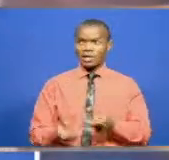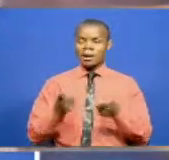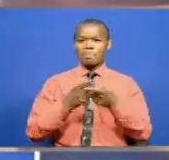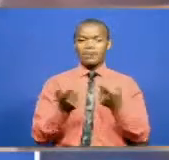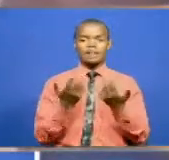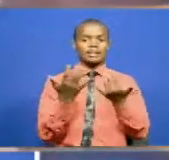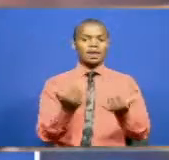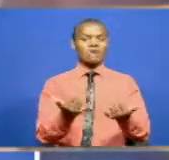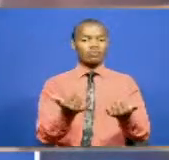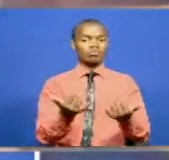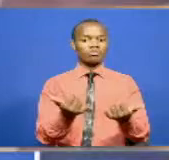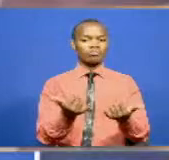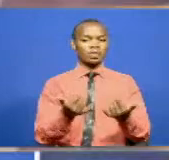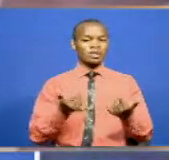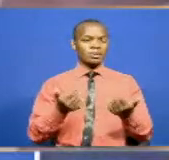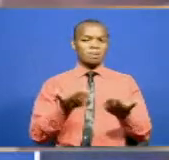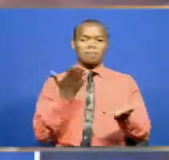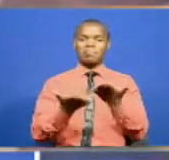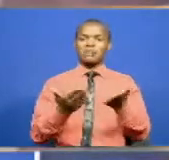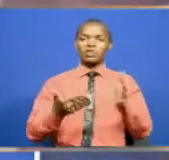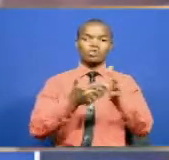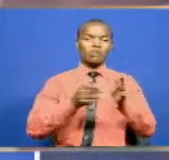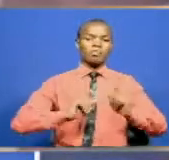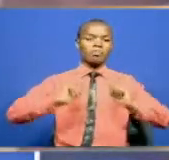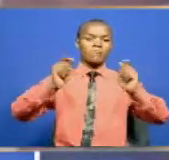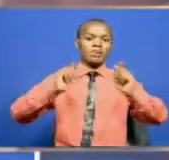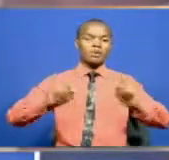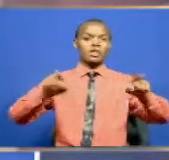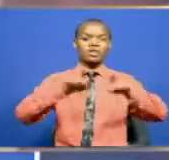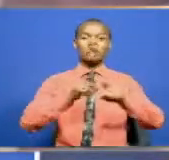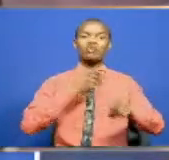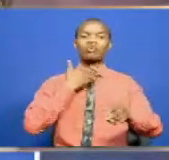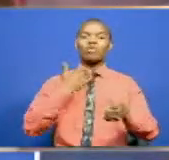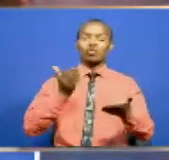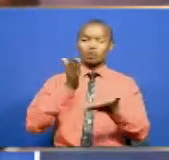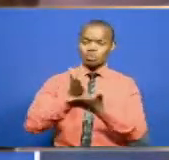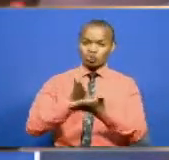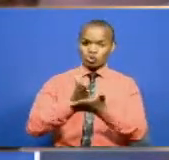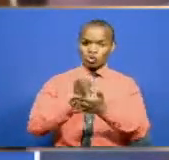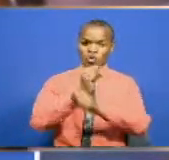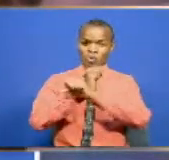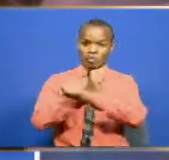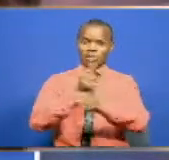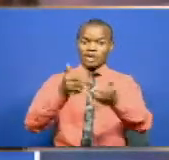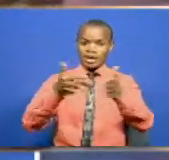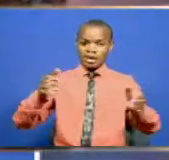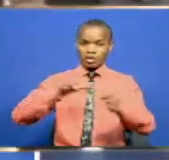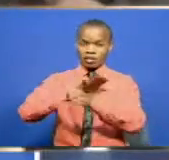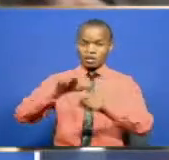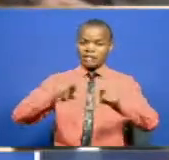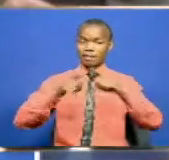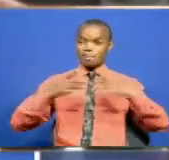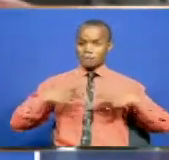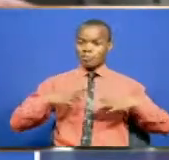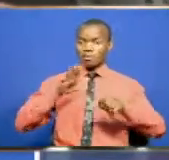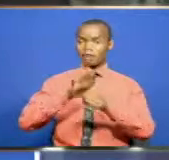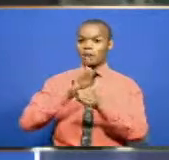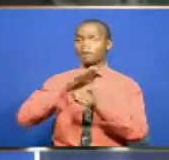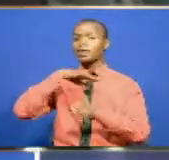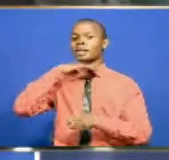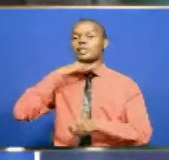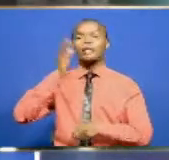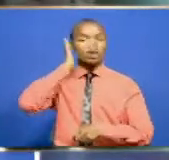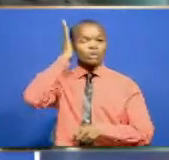hii watu waende mkomo na tunataka tupigane na huu konjwa itafanya watu wetu wakufe kwa wingi. While Busia